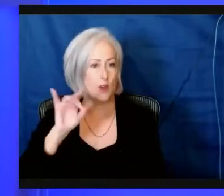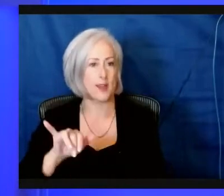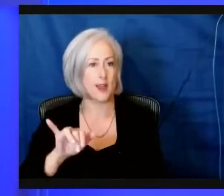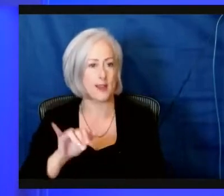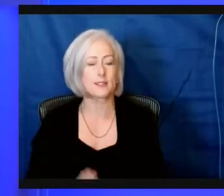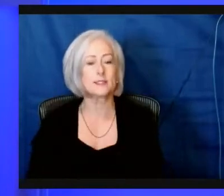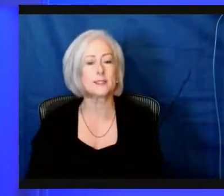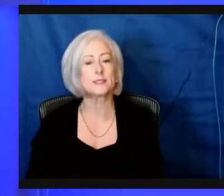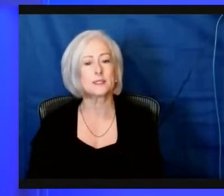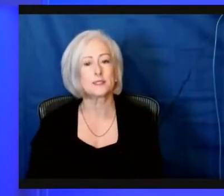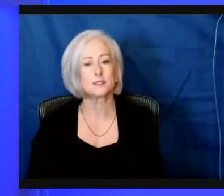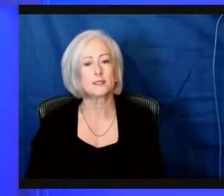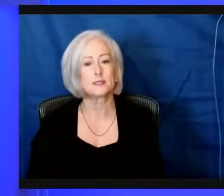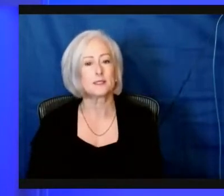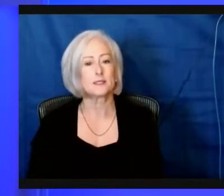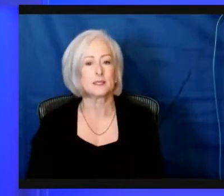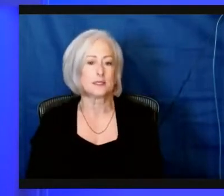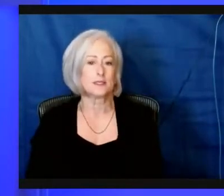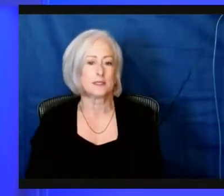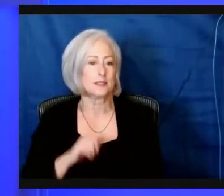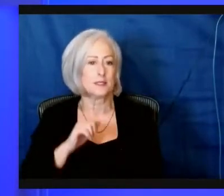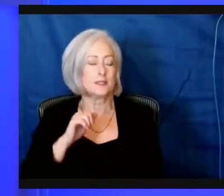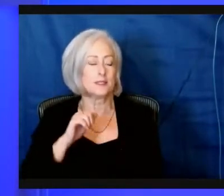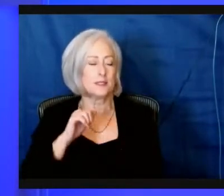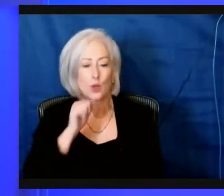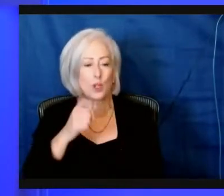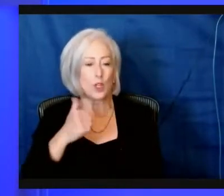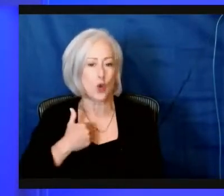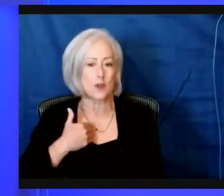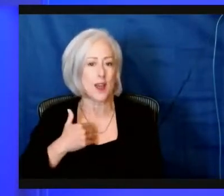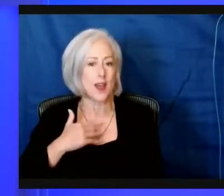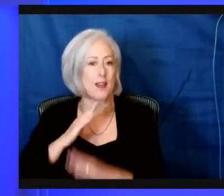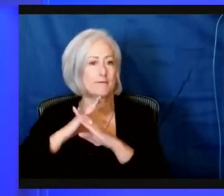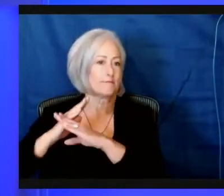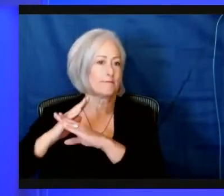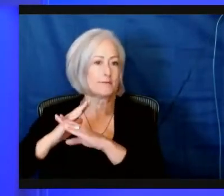those aspects are not very well shielded by the common things that block